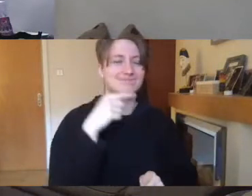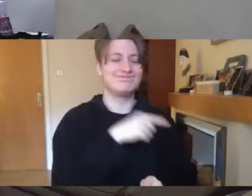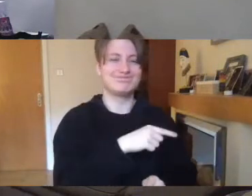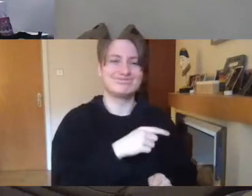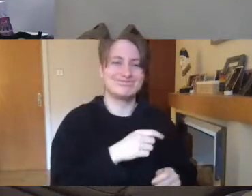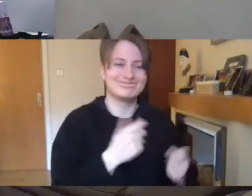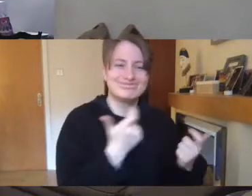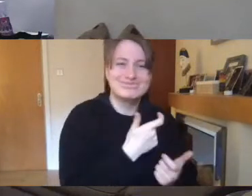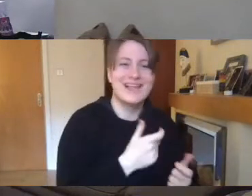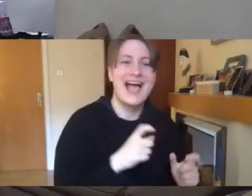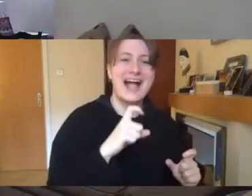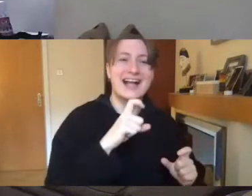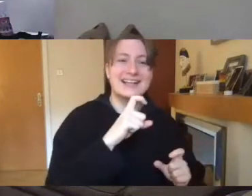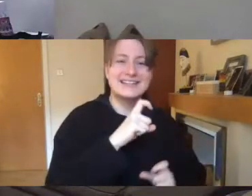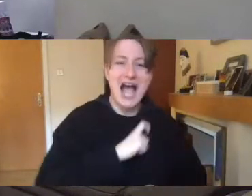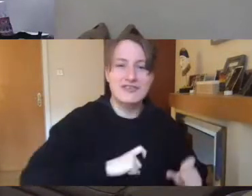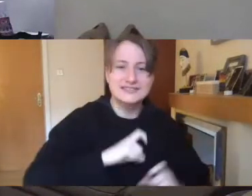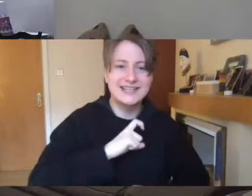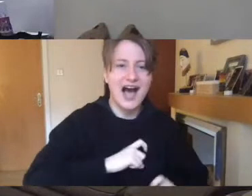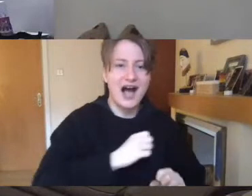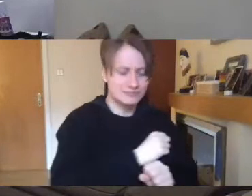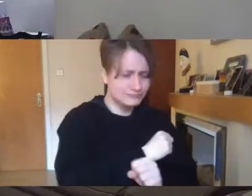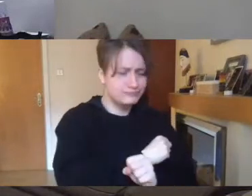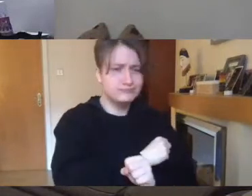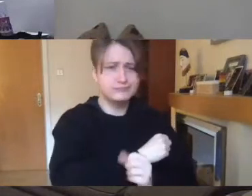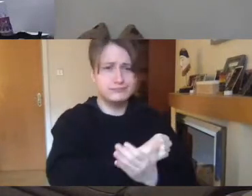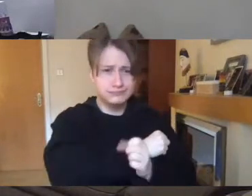and Capriccio precipitoso.